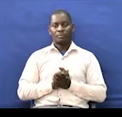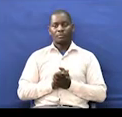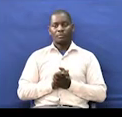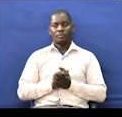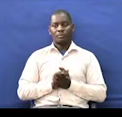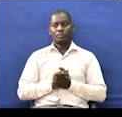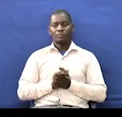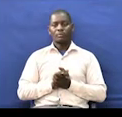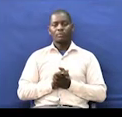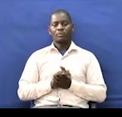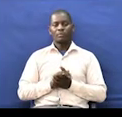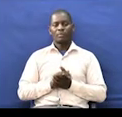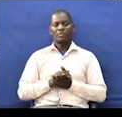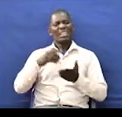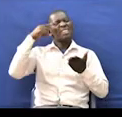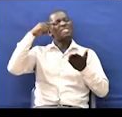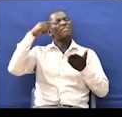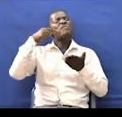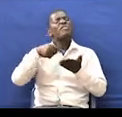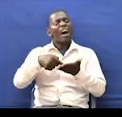is defined